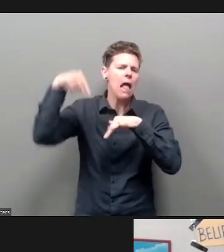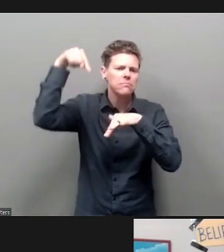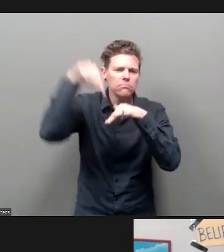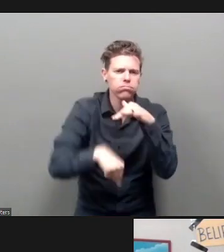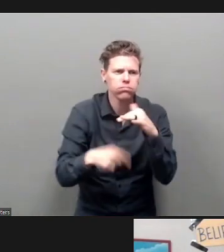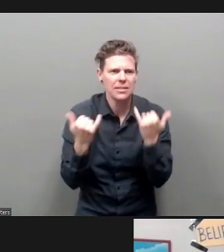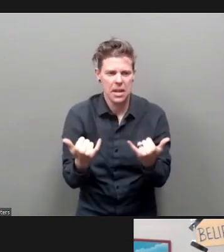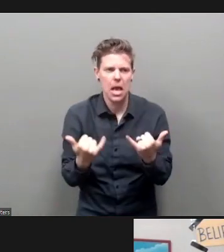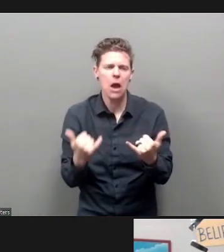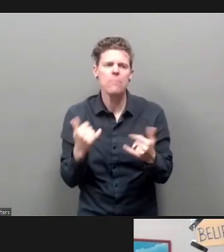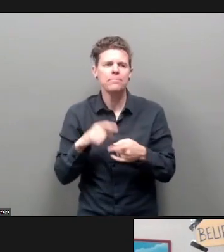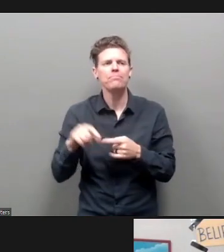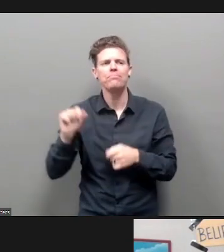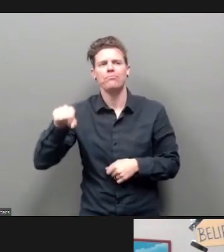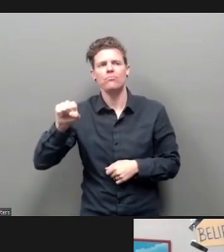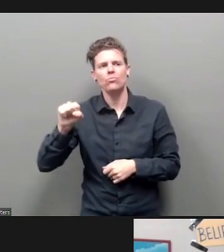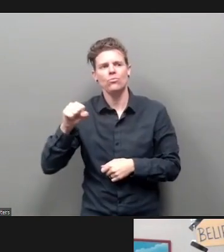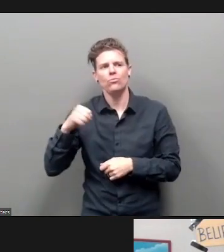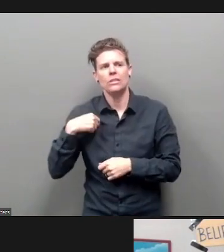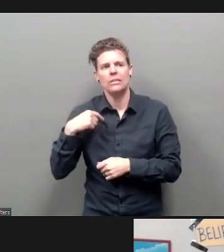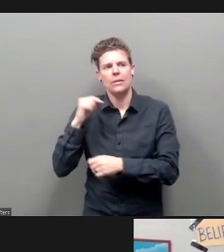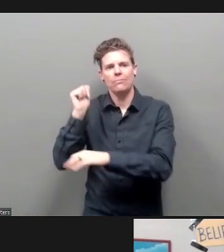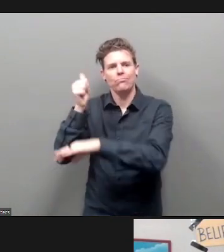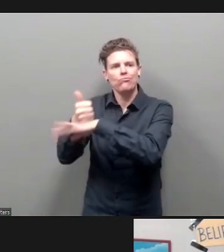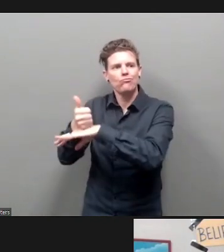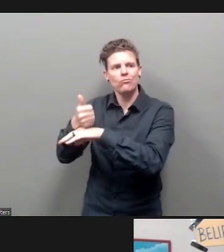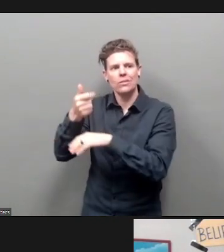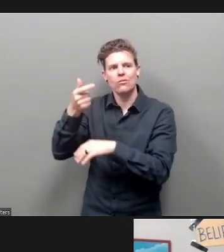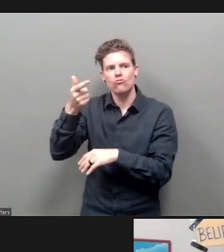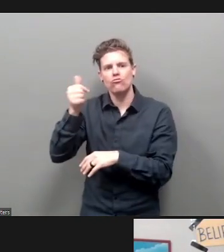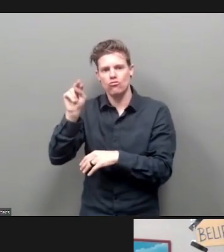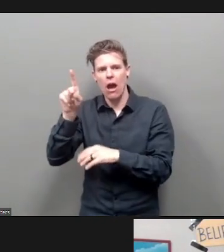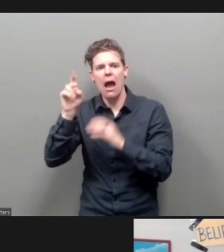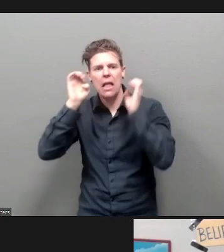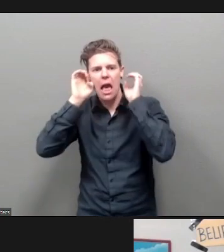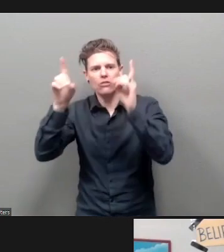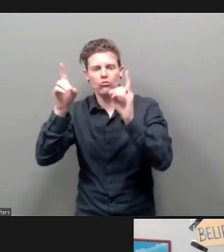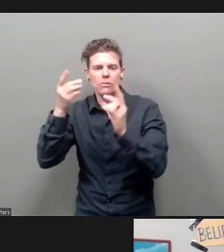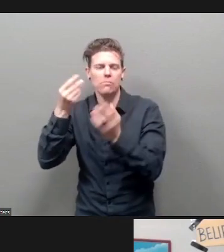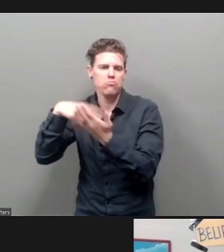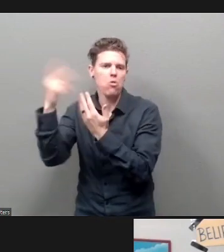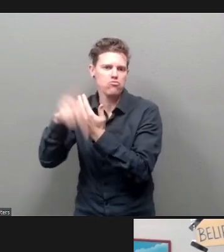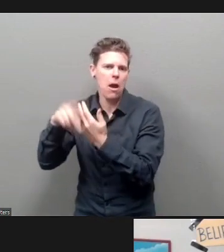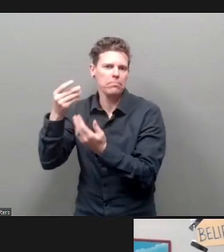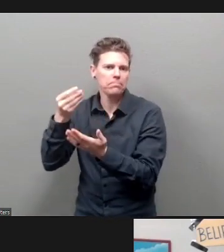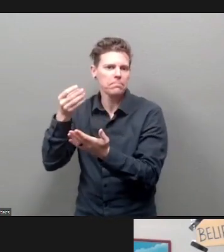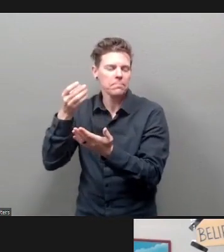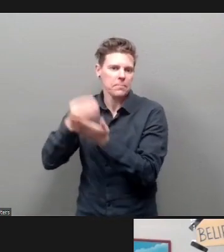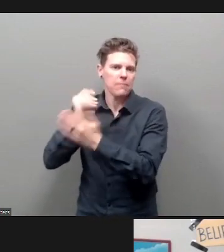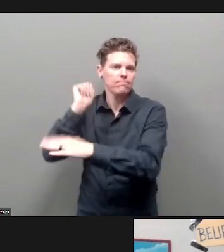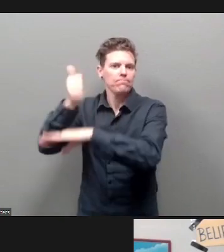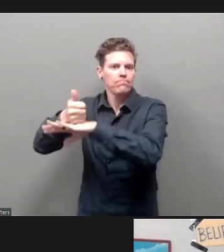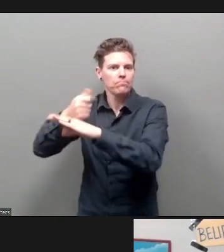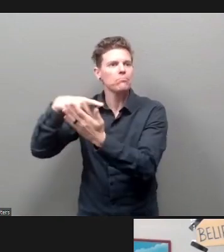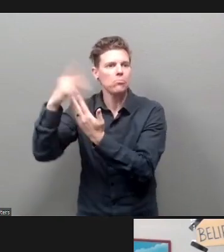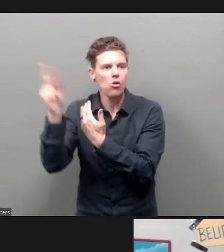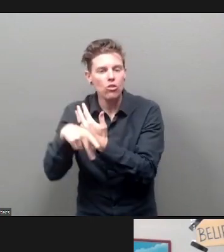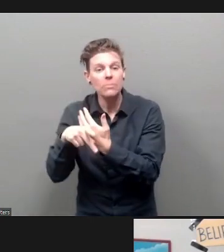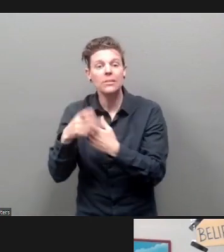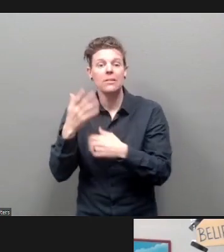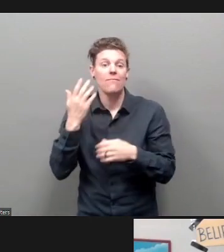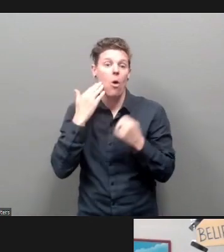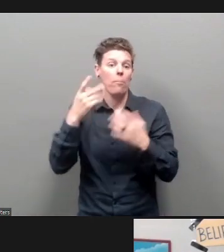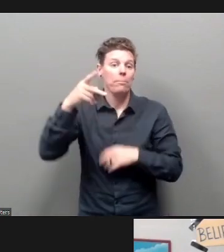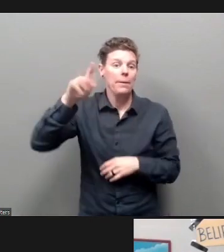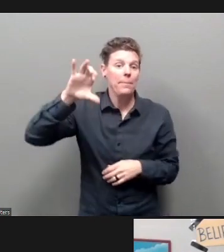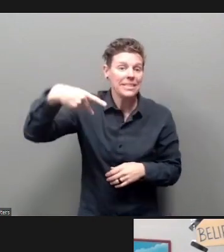medical education programs to train mainly primary care doctors in New Mexico through some legislation. We are